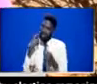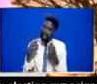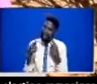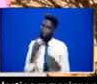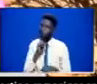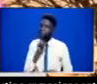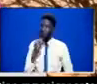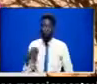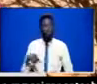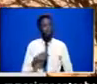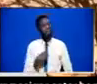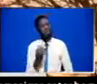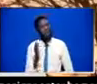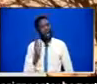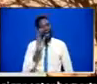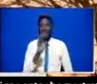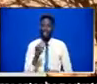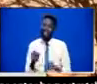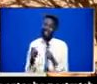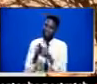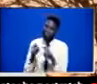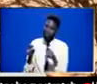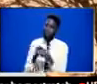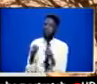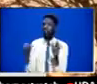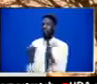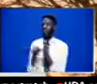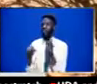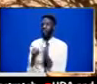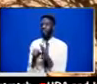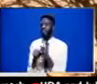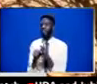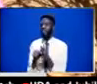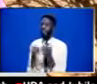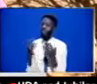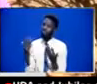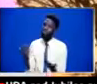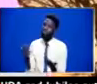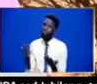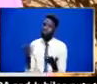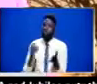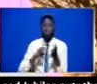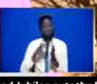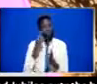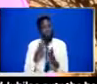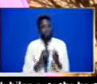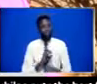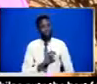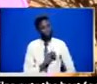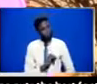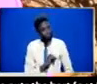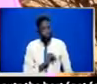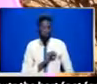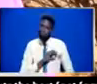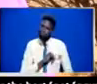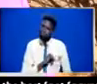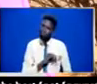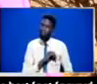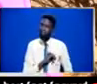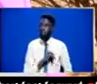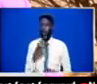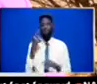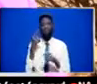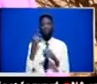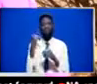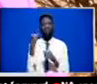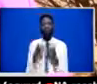back to the same problems. Why? Inamaanisha ile uvumilivu tumevumilia hapa imeishia hapa.